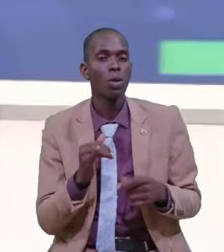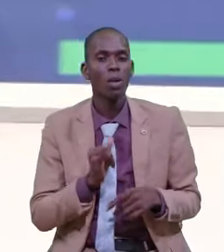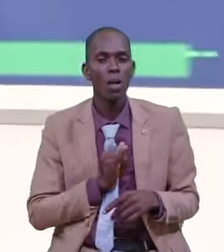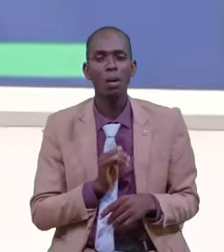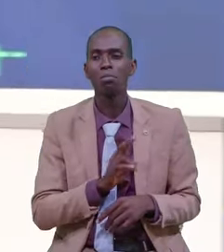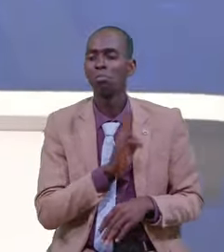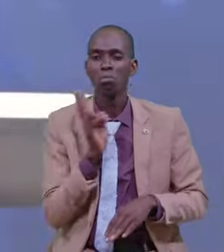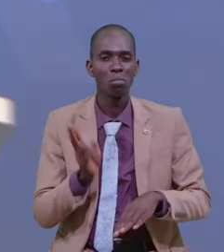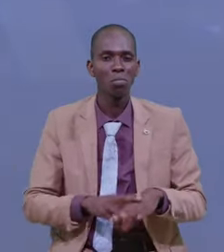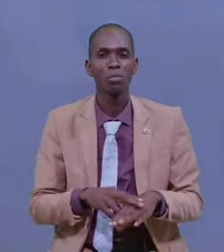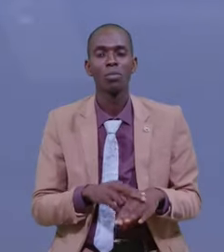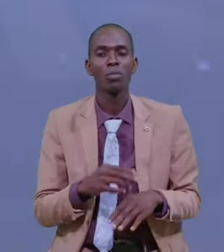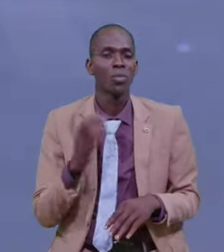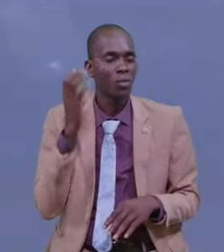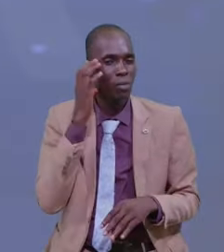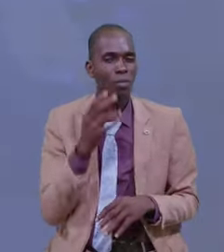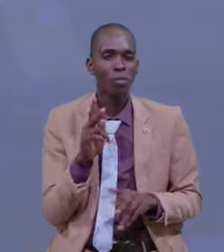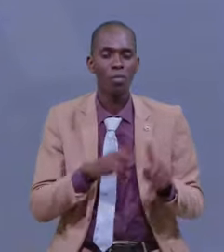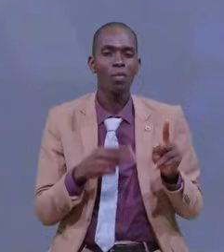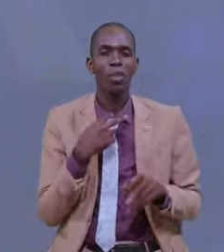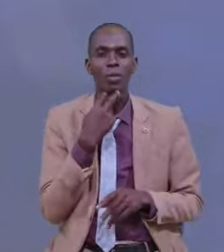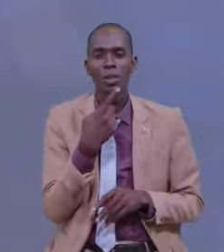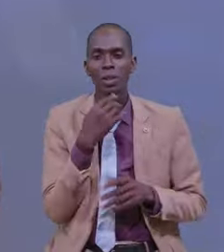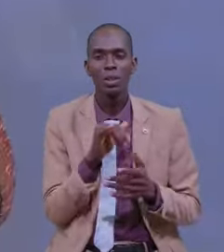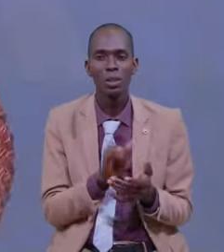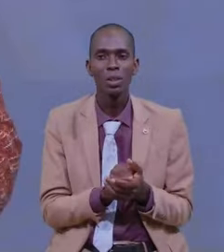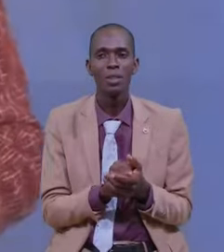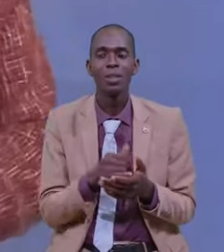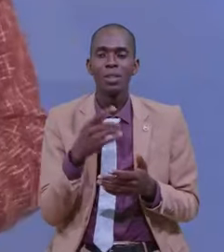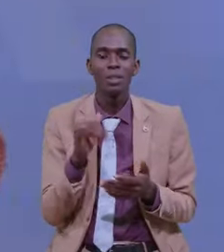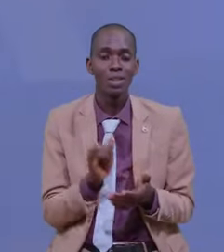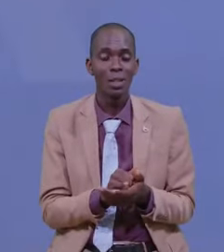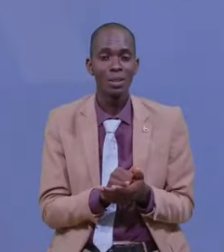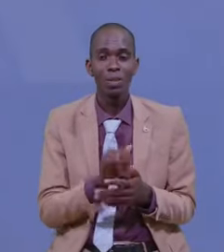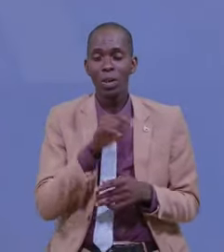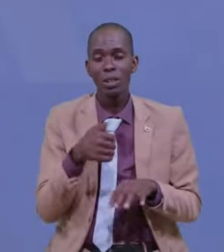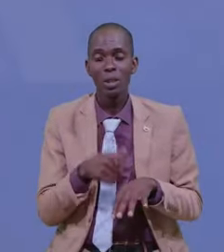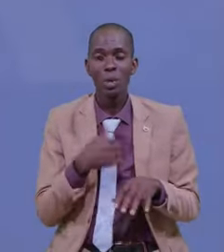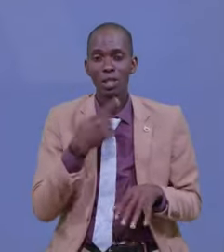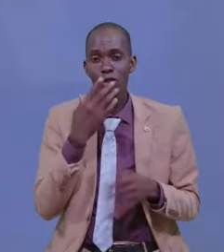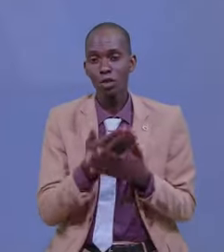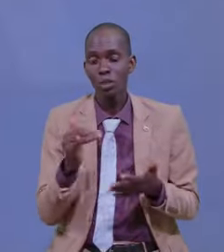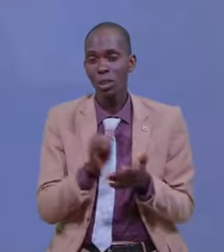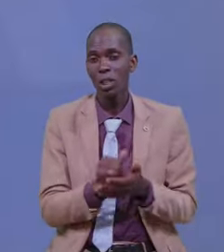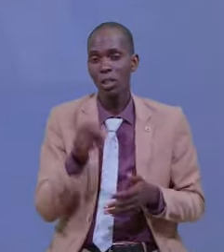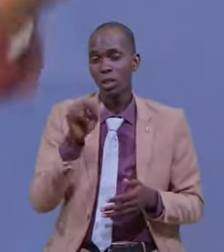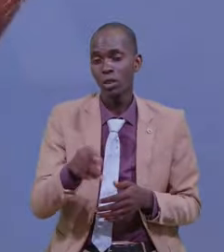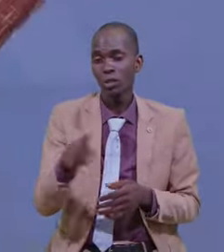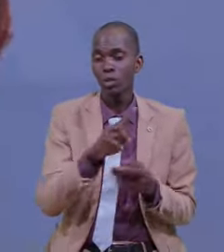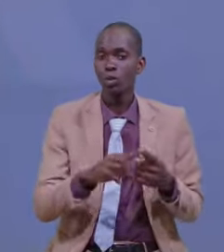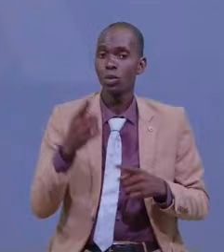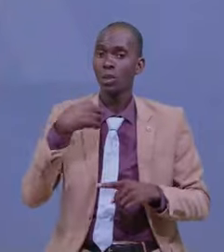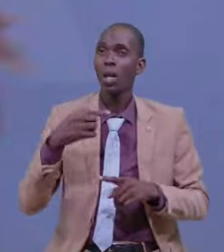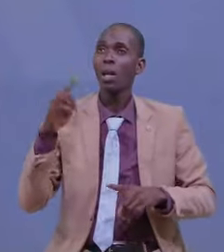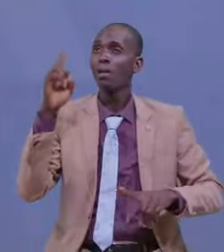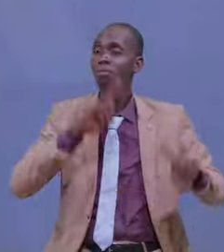their voice when I say something that requires an amen. I want what we call